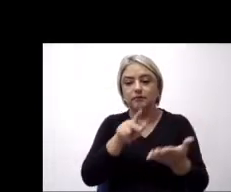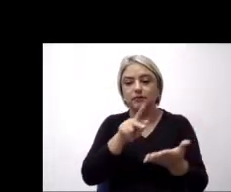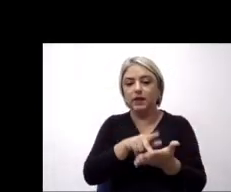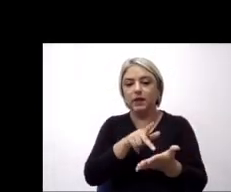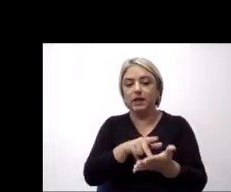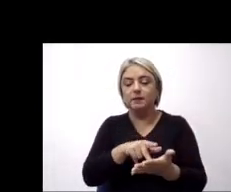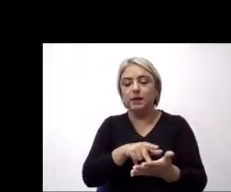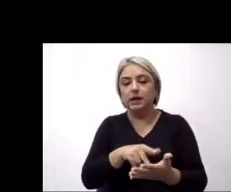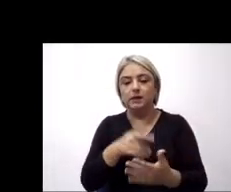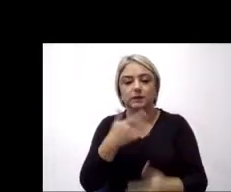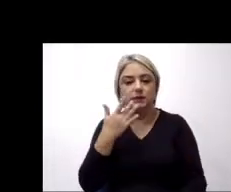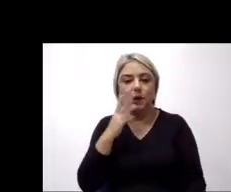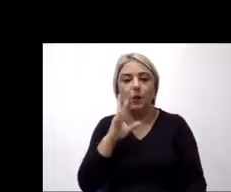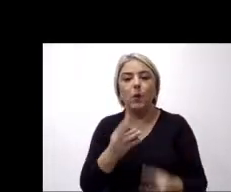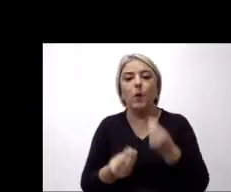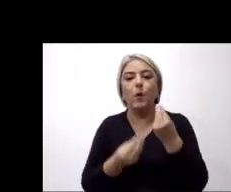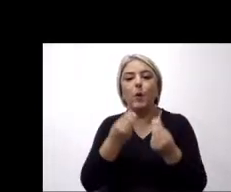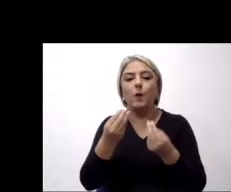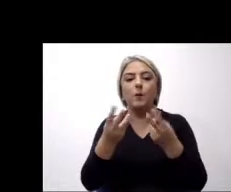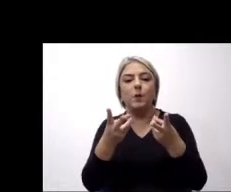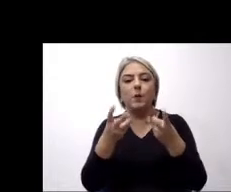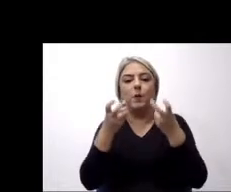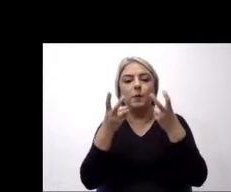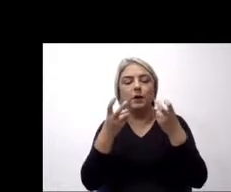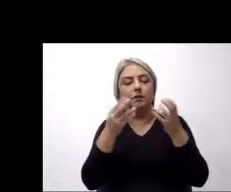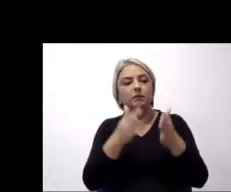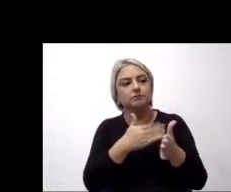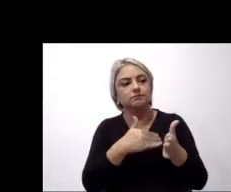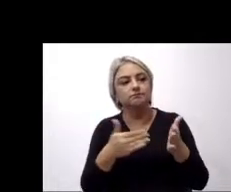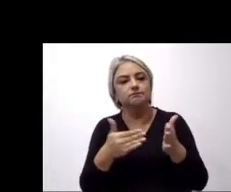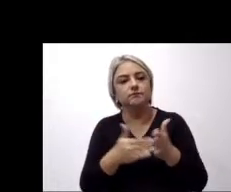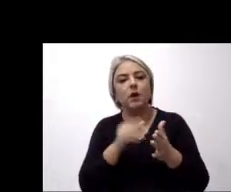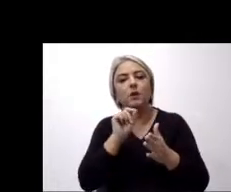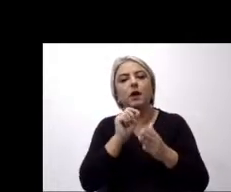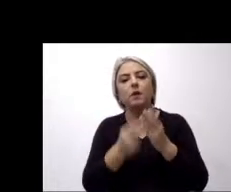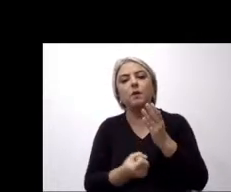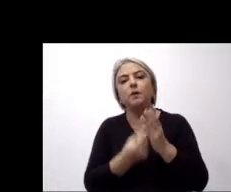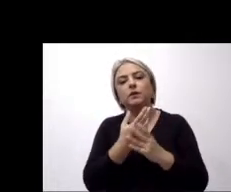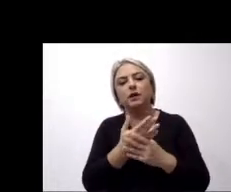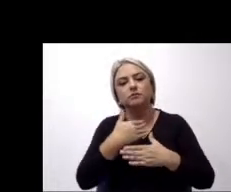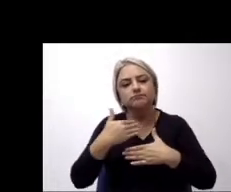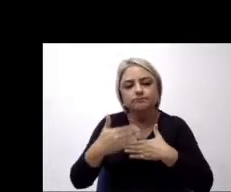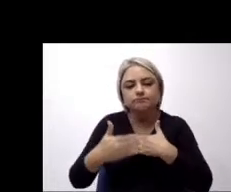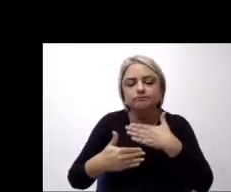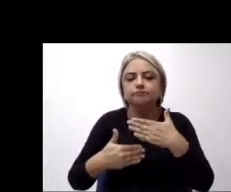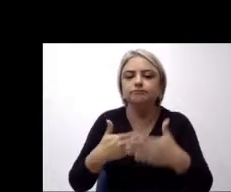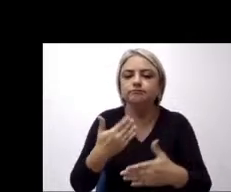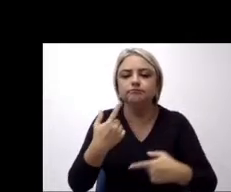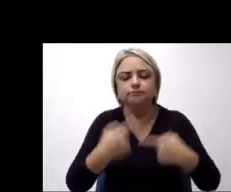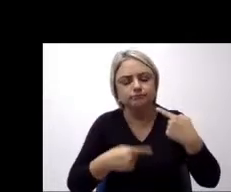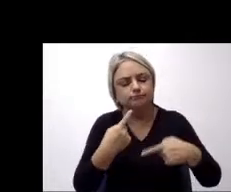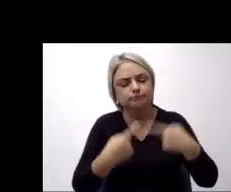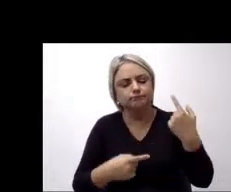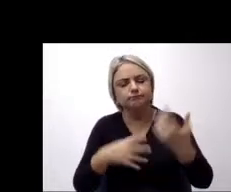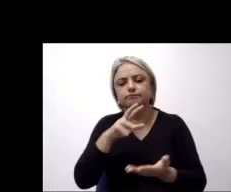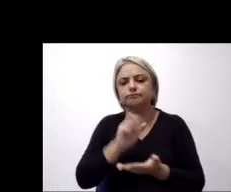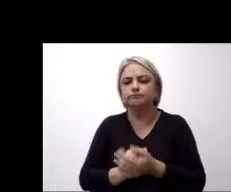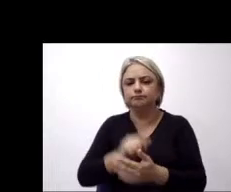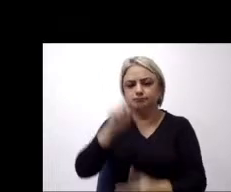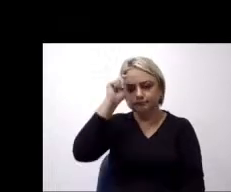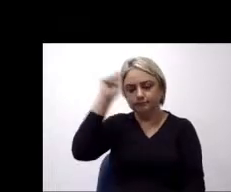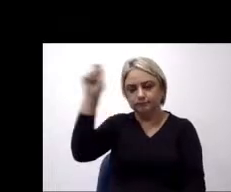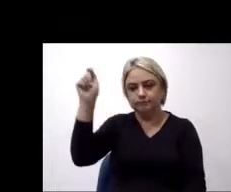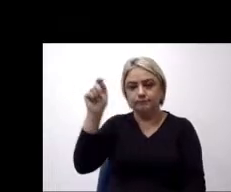concretely all what happened during the process, the concrete discussion between actors, the concrete definition,